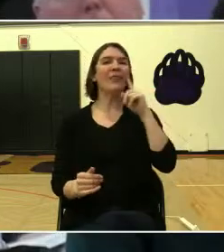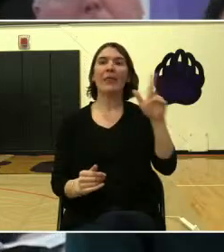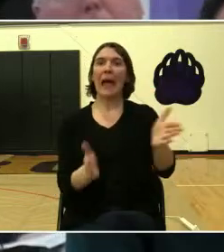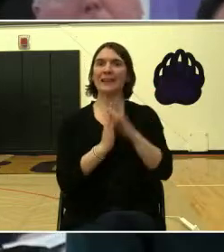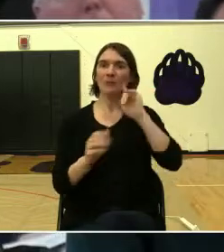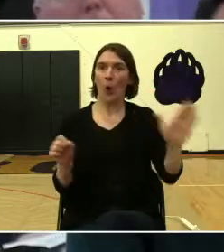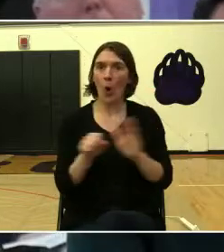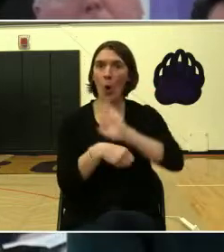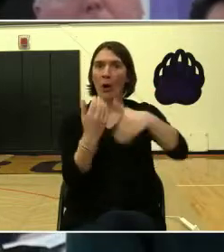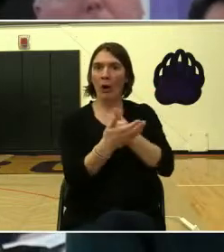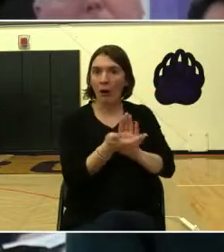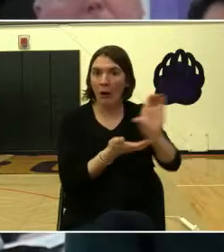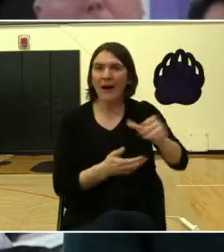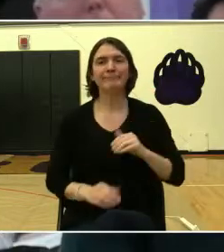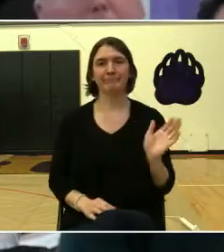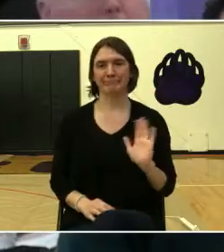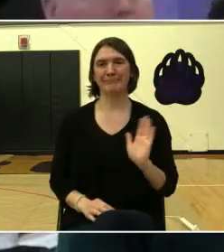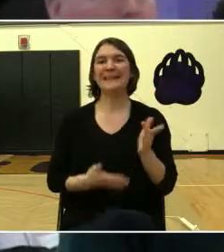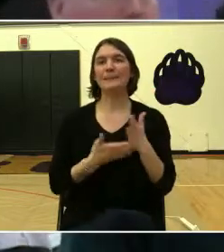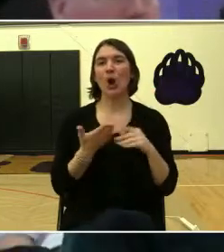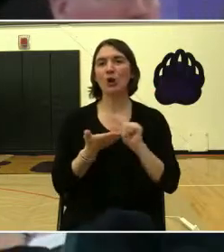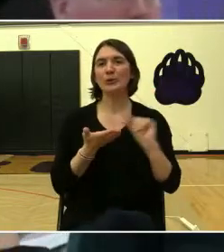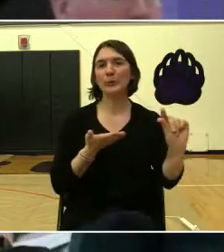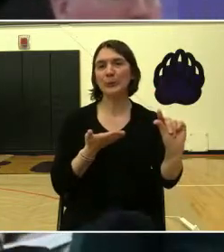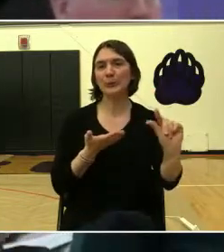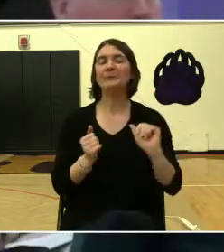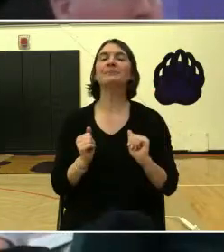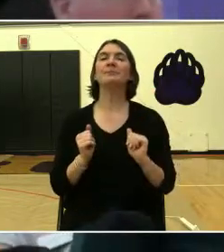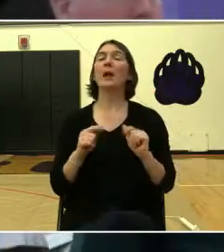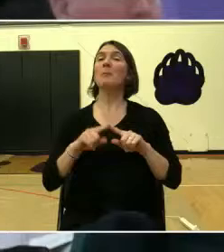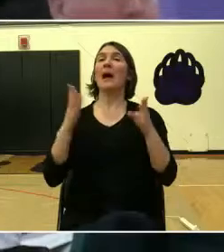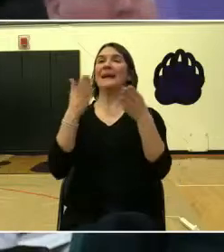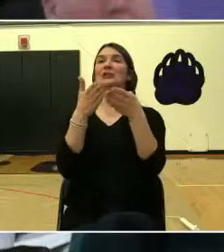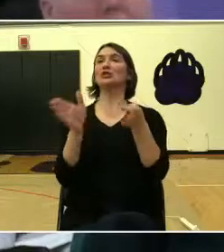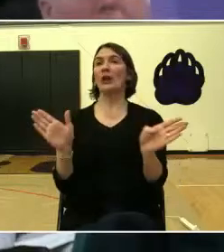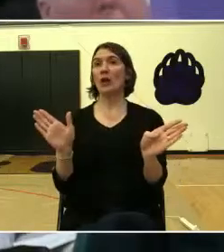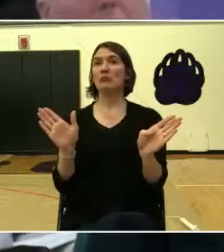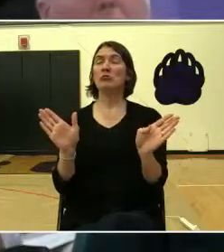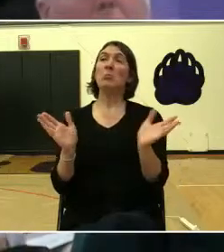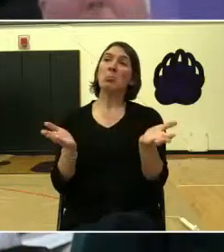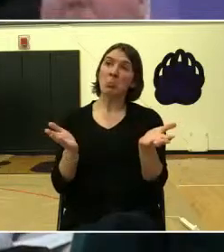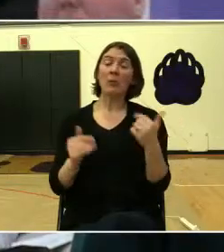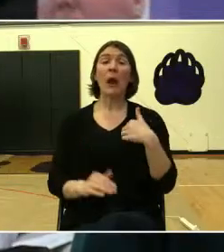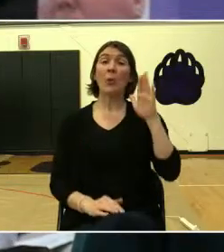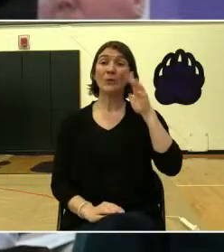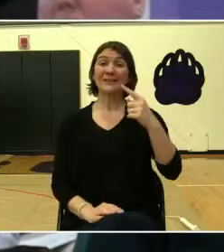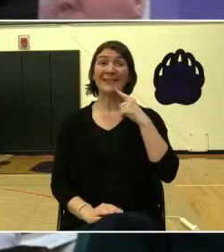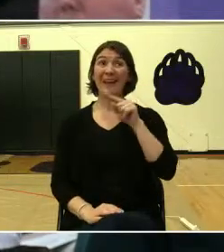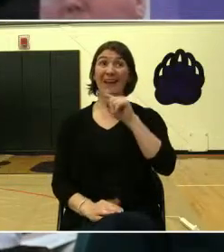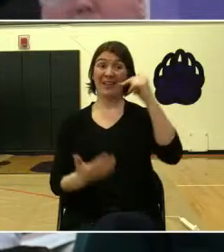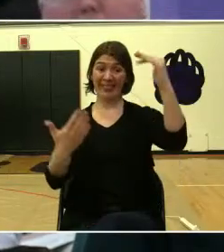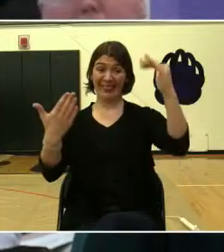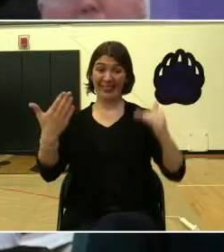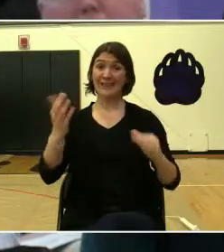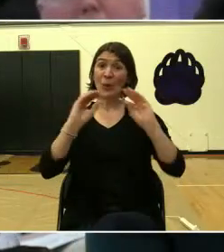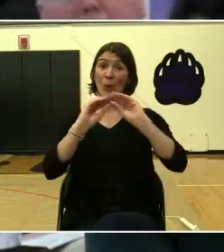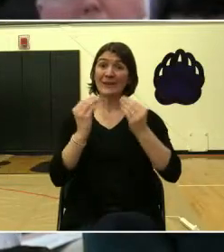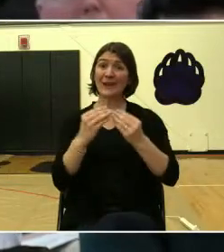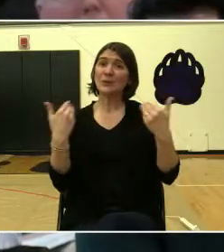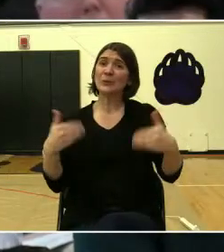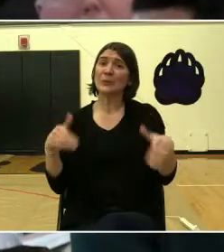I um but no in general just um these organizations